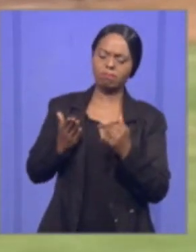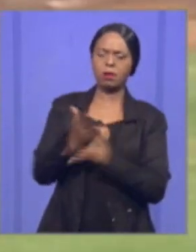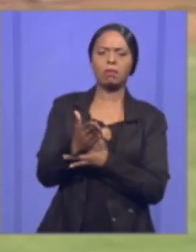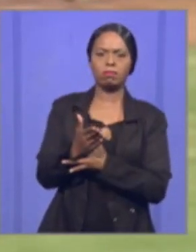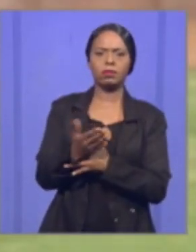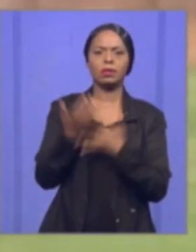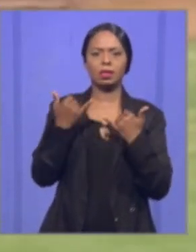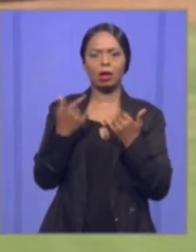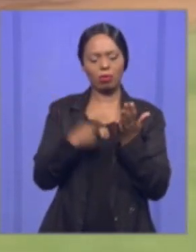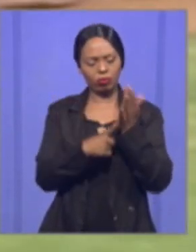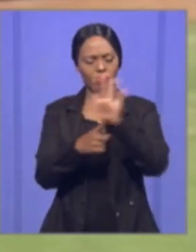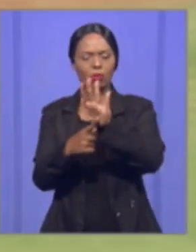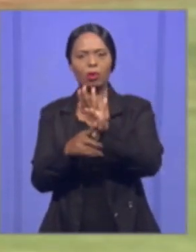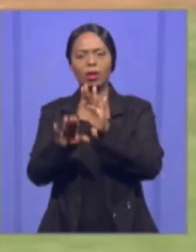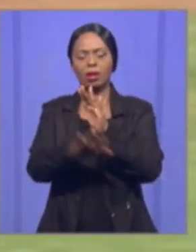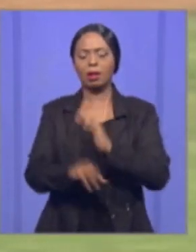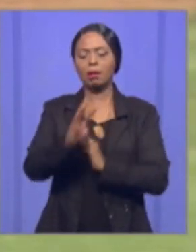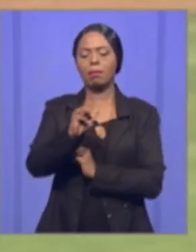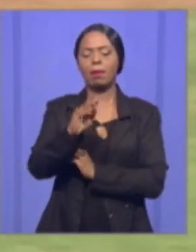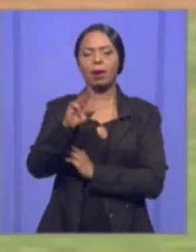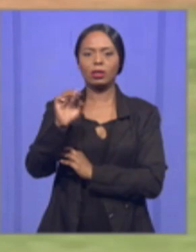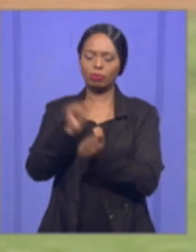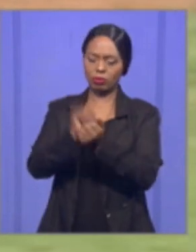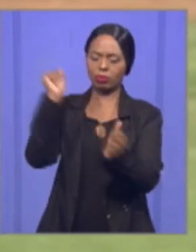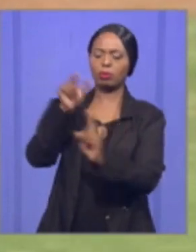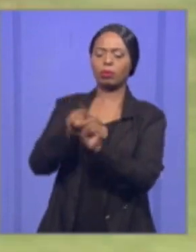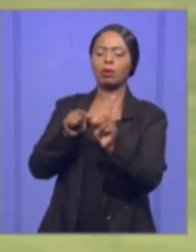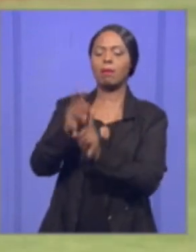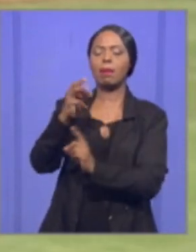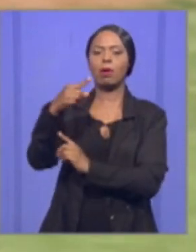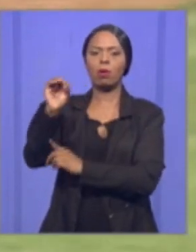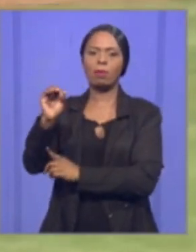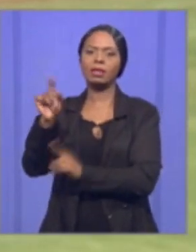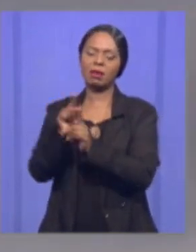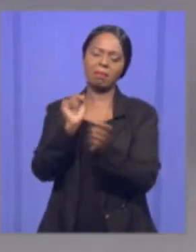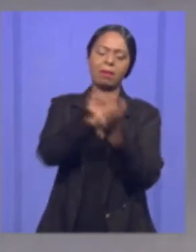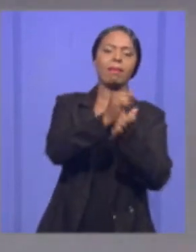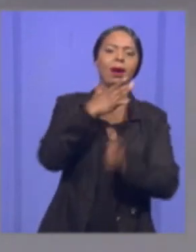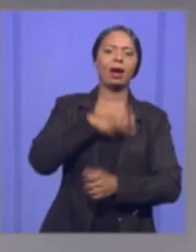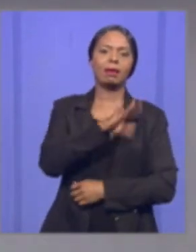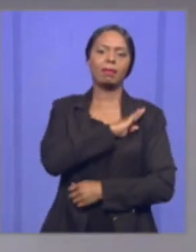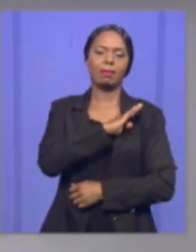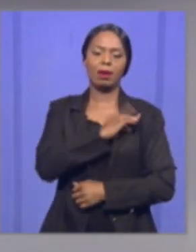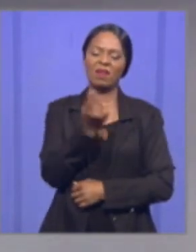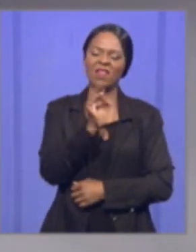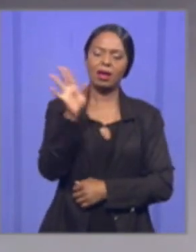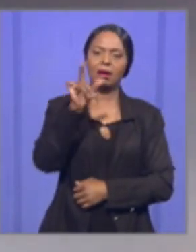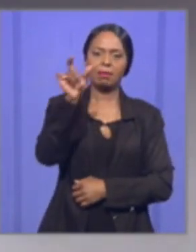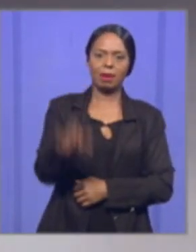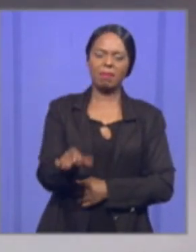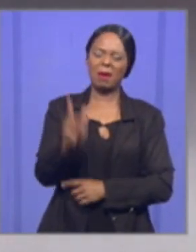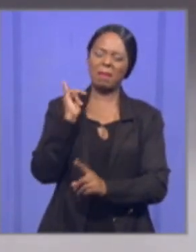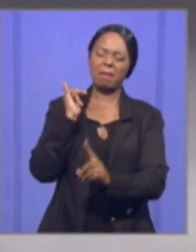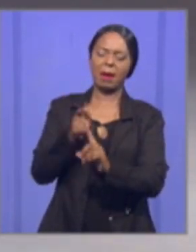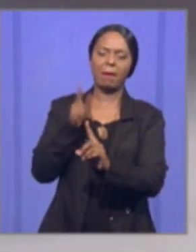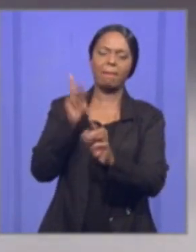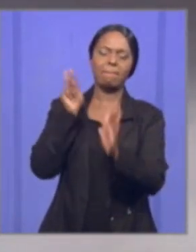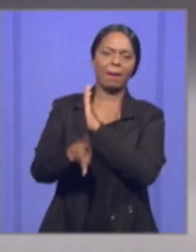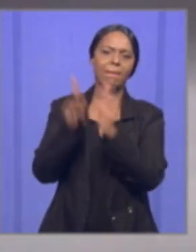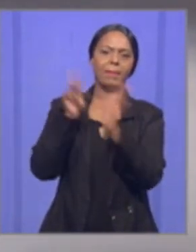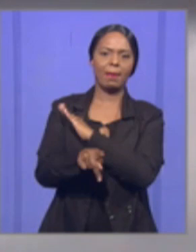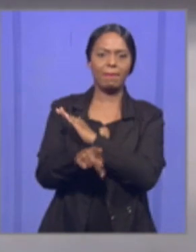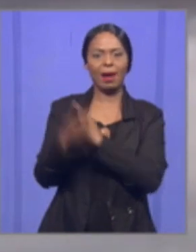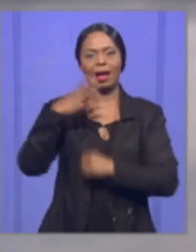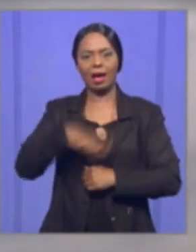la metshameko la mmabatho go golola Mangope le go tshwara ga masole a mangwe. Lesole le le nosi le ne la bolawa fa a mangwe a ne